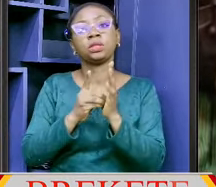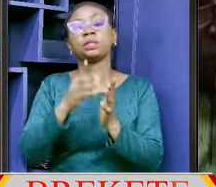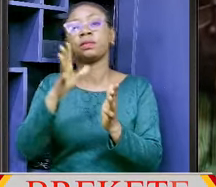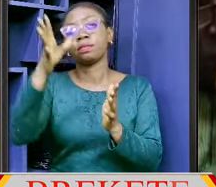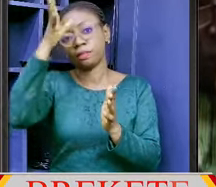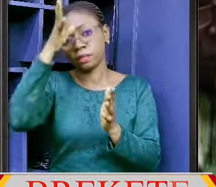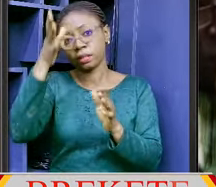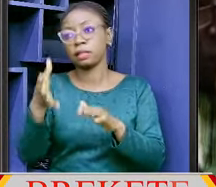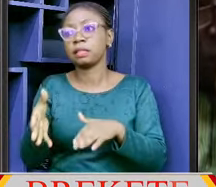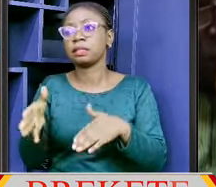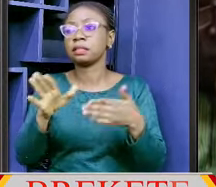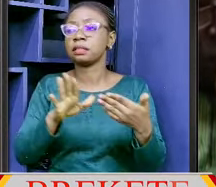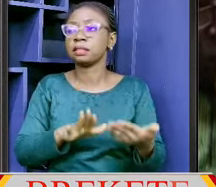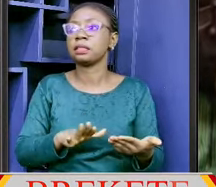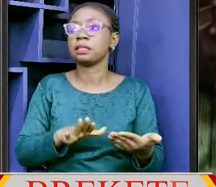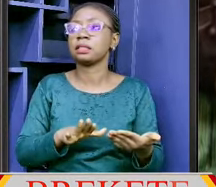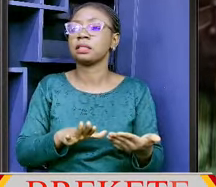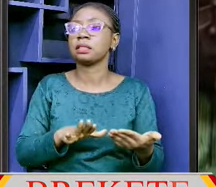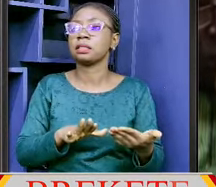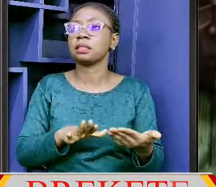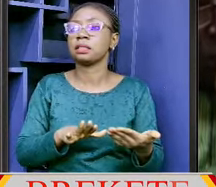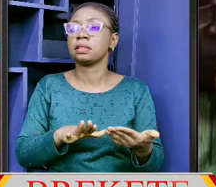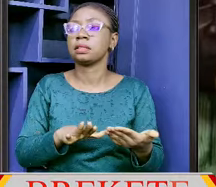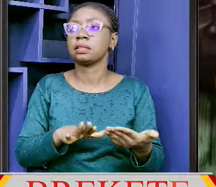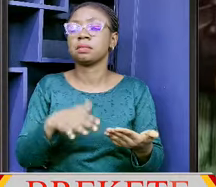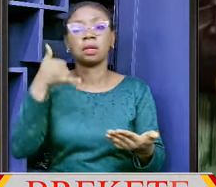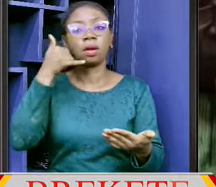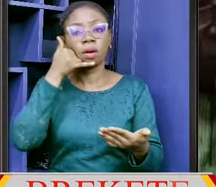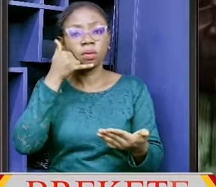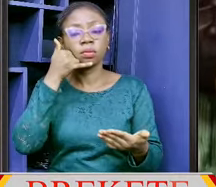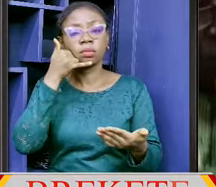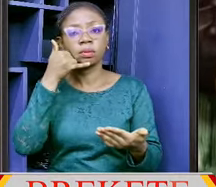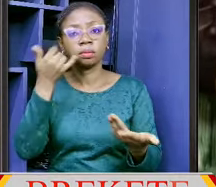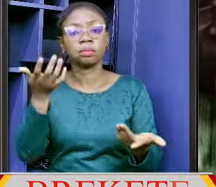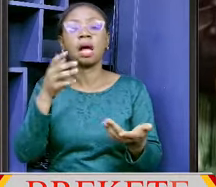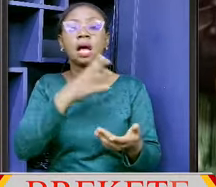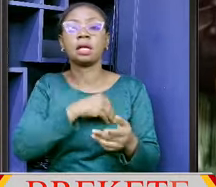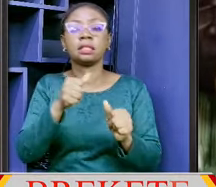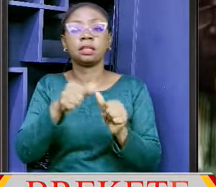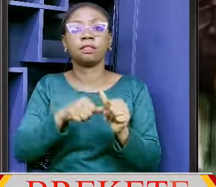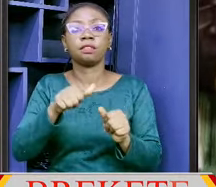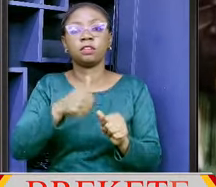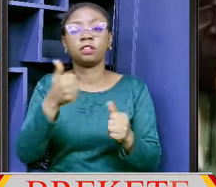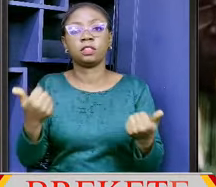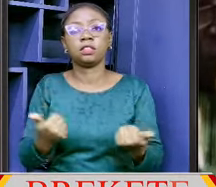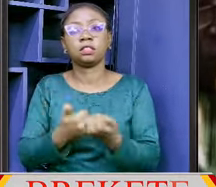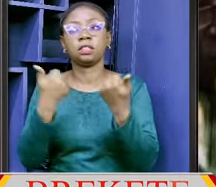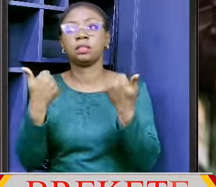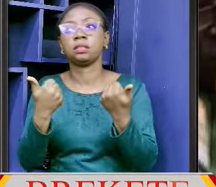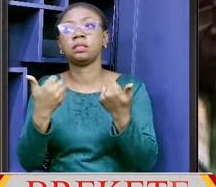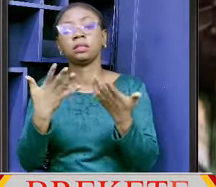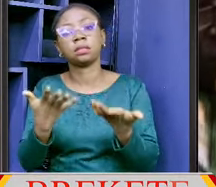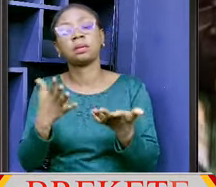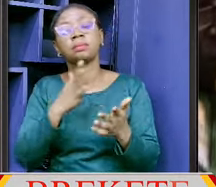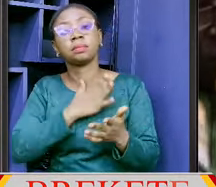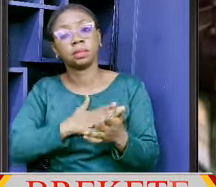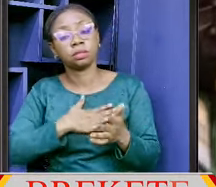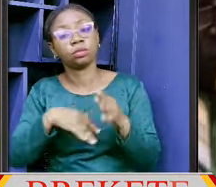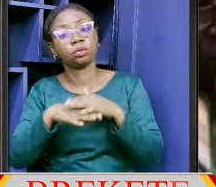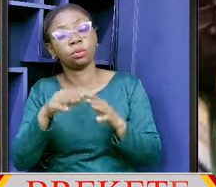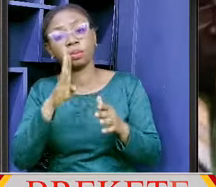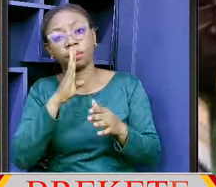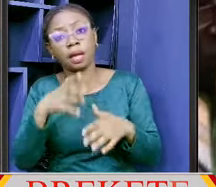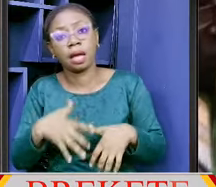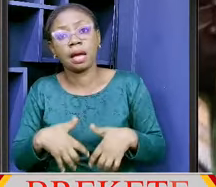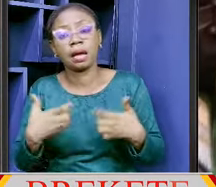easy to call me anytime, come, they want to do this, I want to do that. And every other challenge that will come. I said, don't be annoyed, please. I was